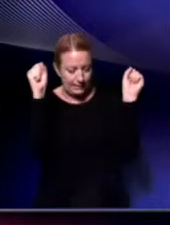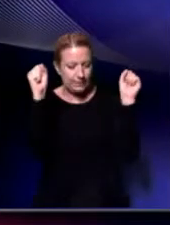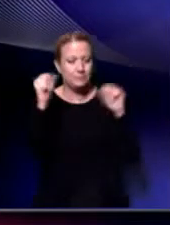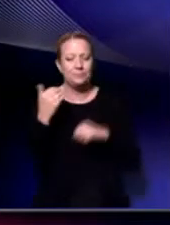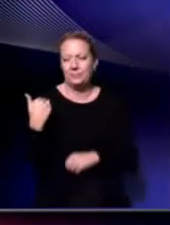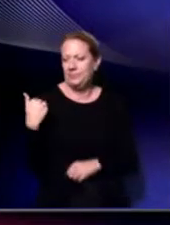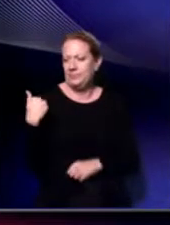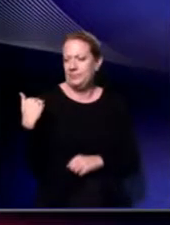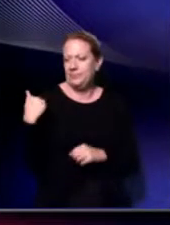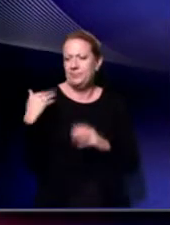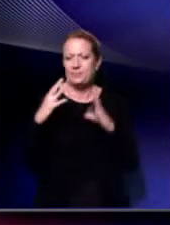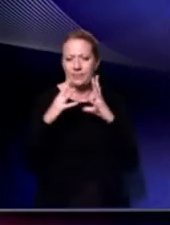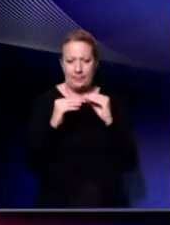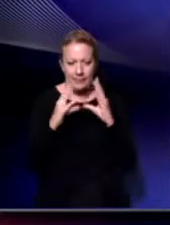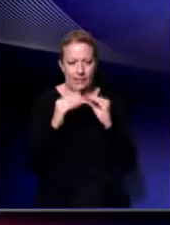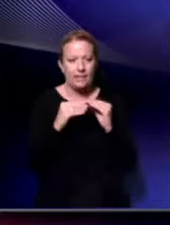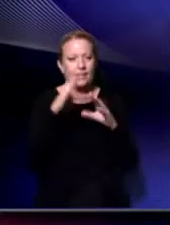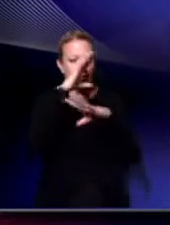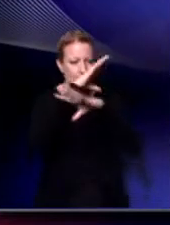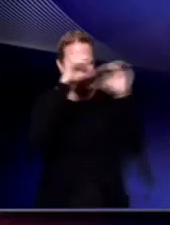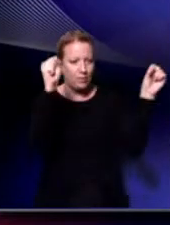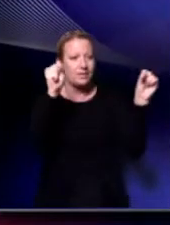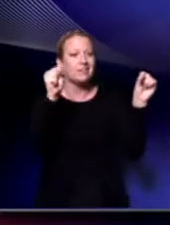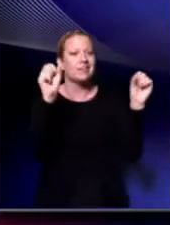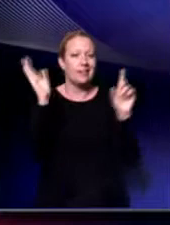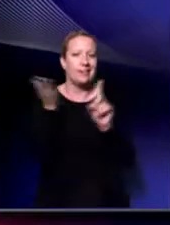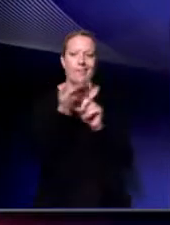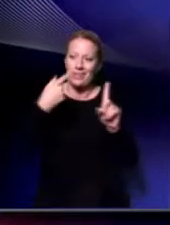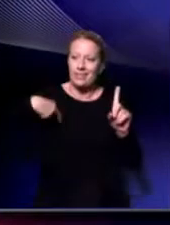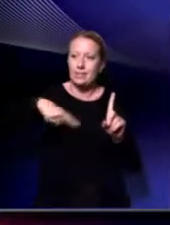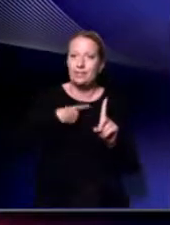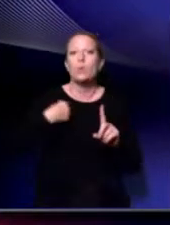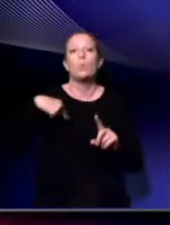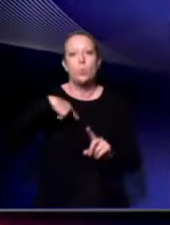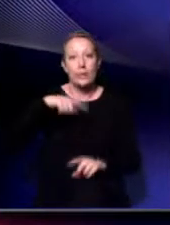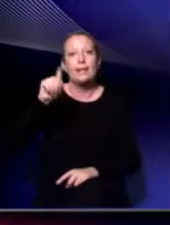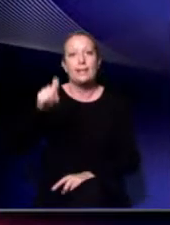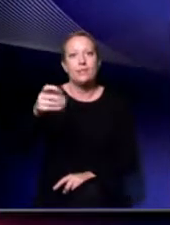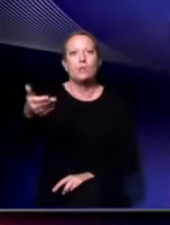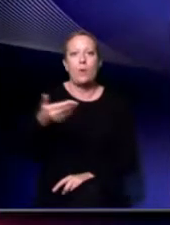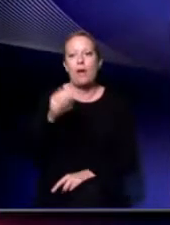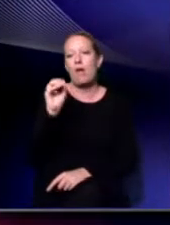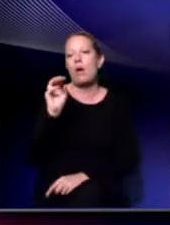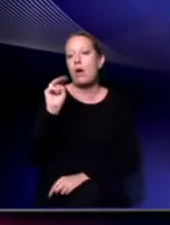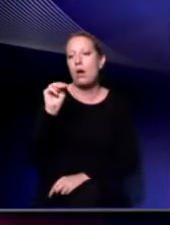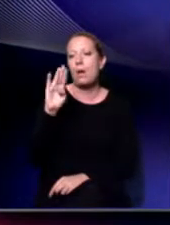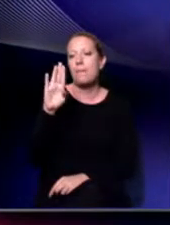the President convinced us that we definitely need an ombudsman. And I think we're all on the same page now.